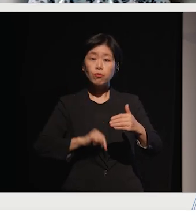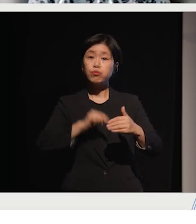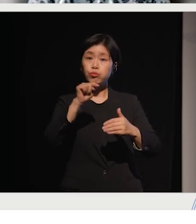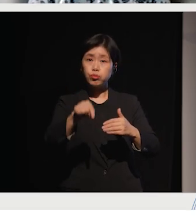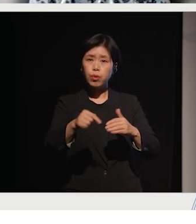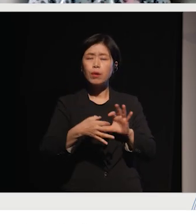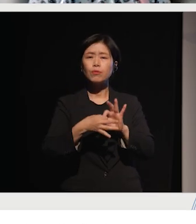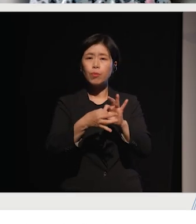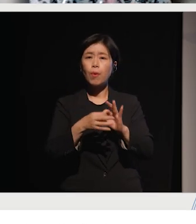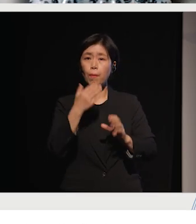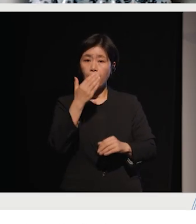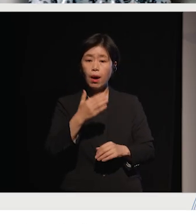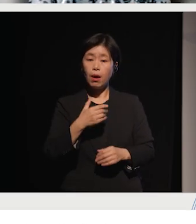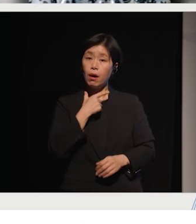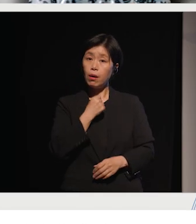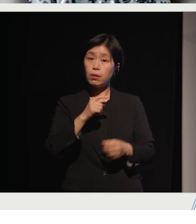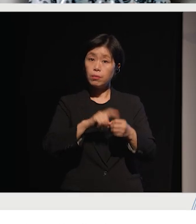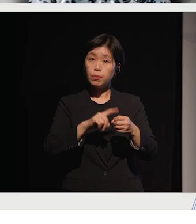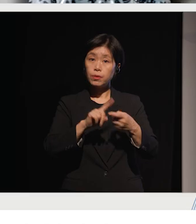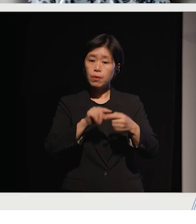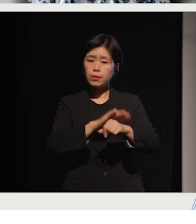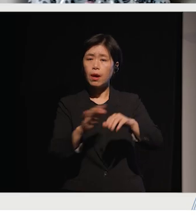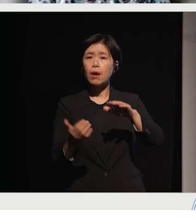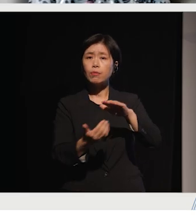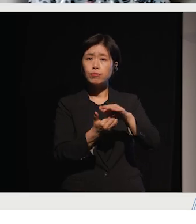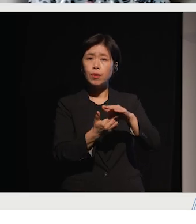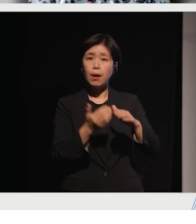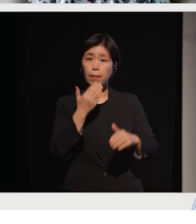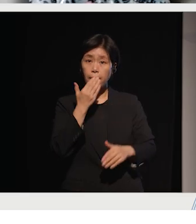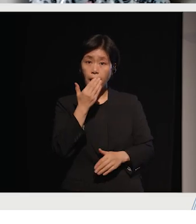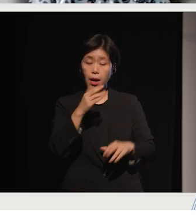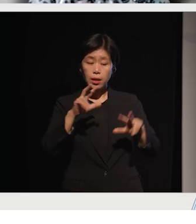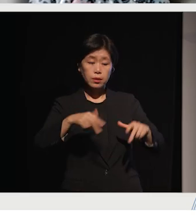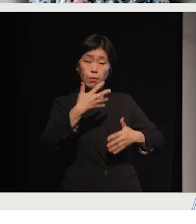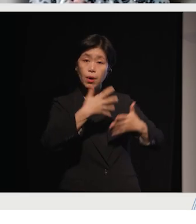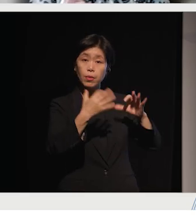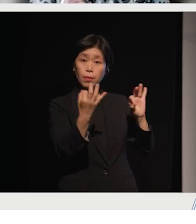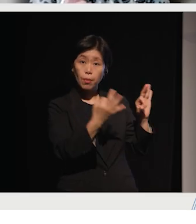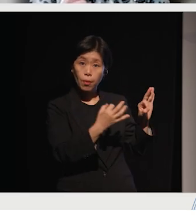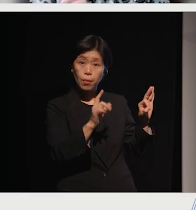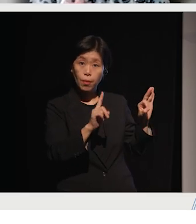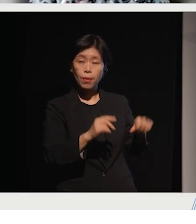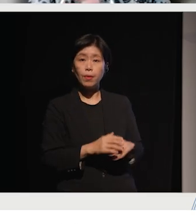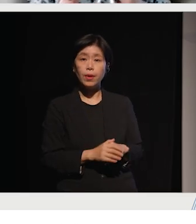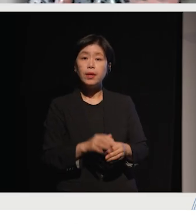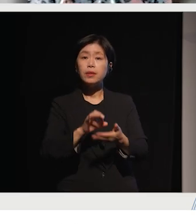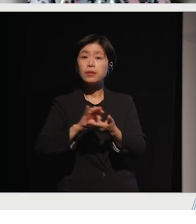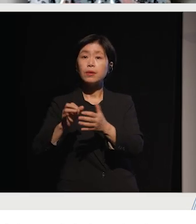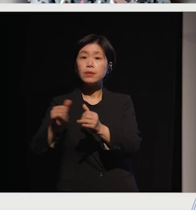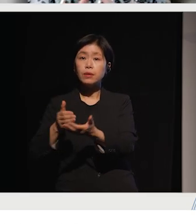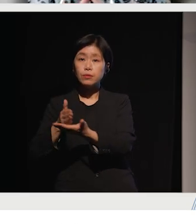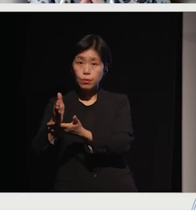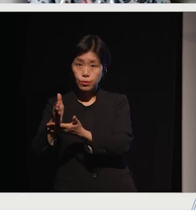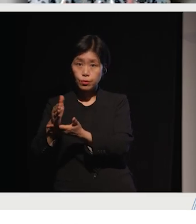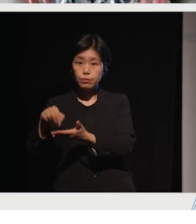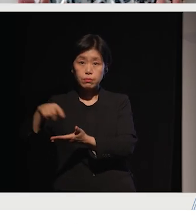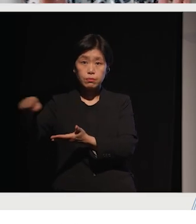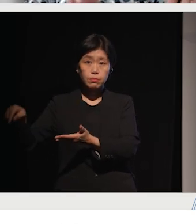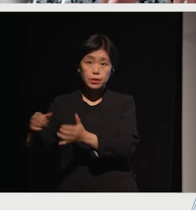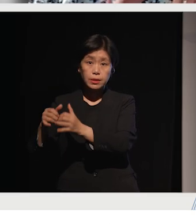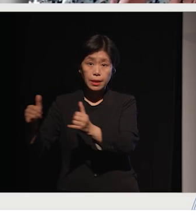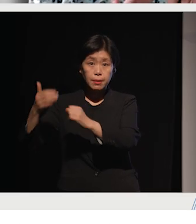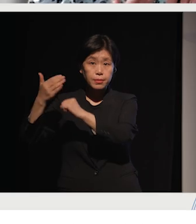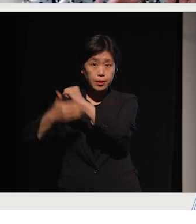out to do. And on the screen right now is another image from one of our user expert groups. This is one of my colleagues